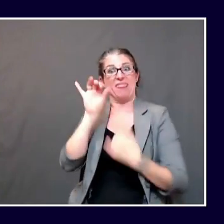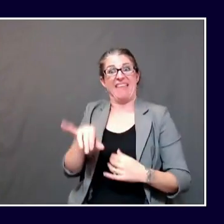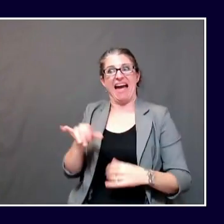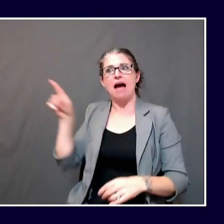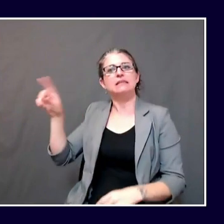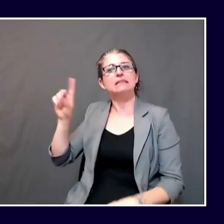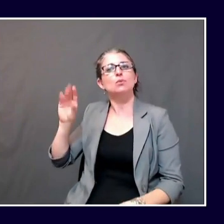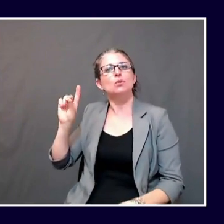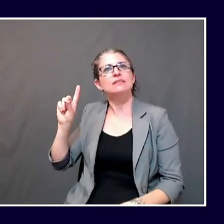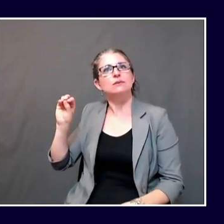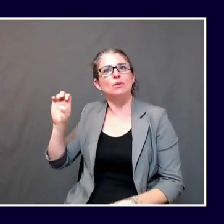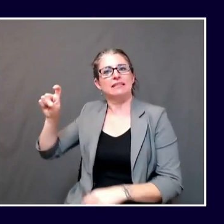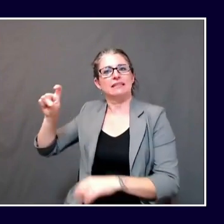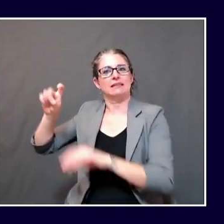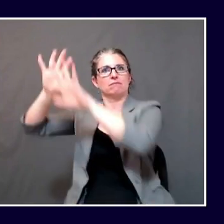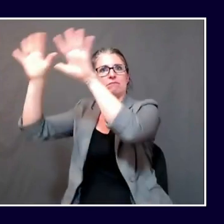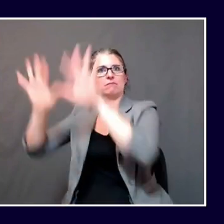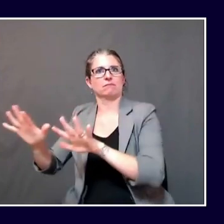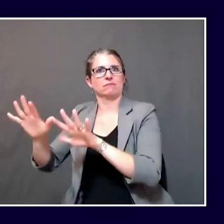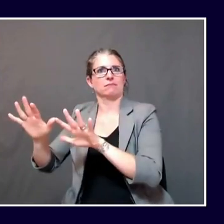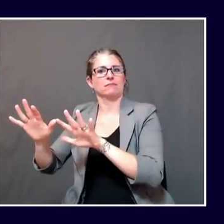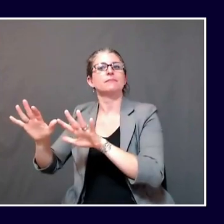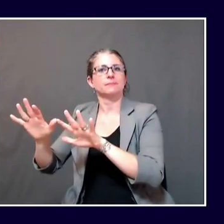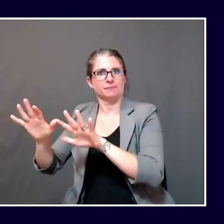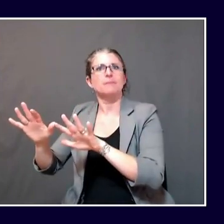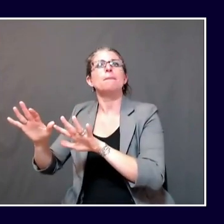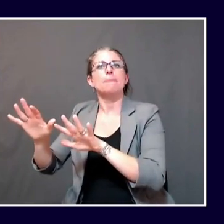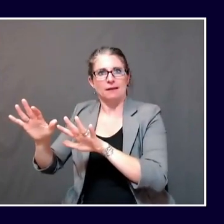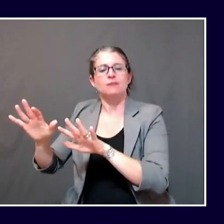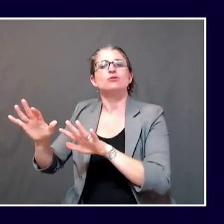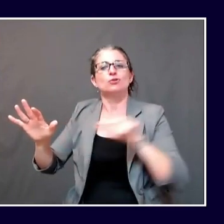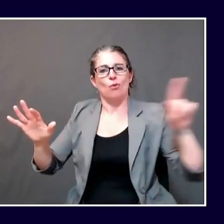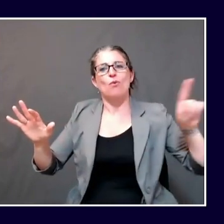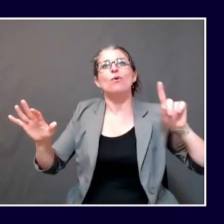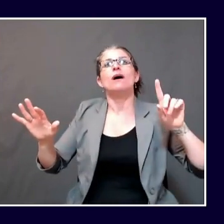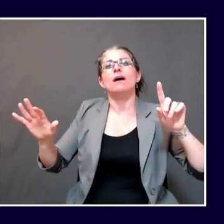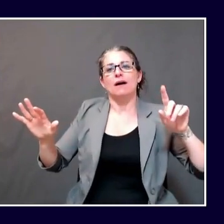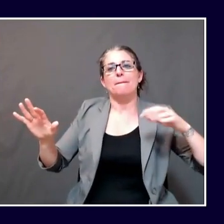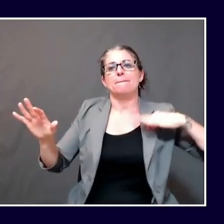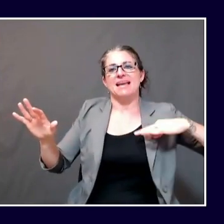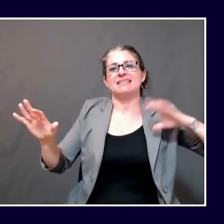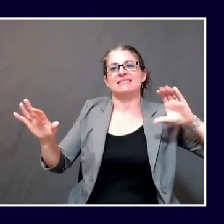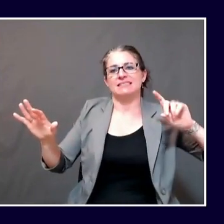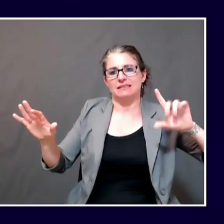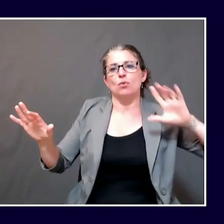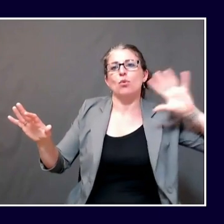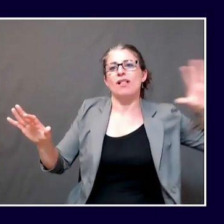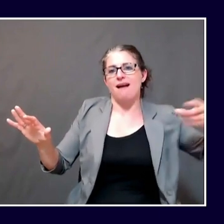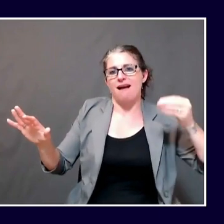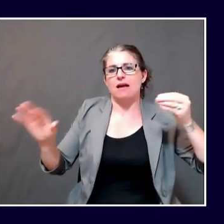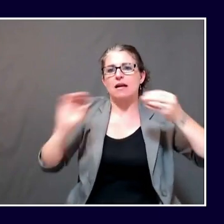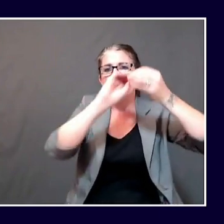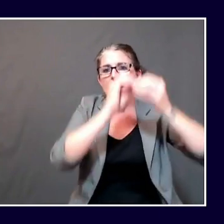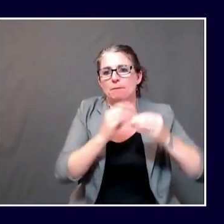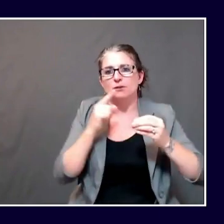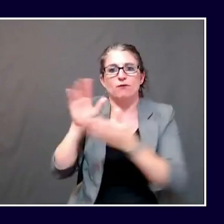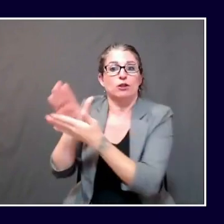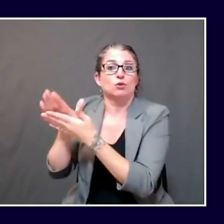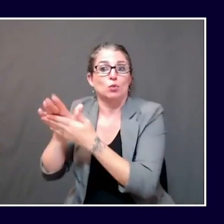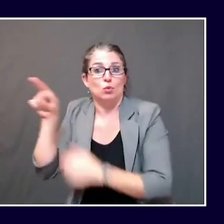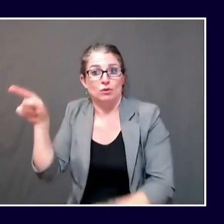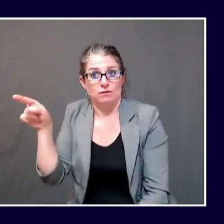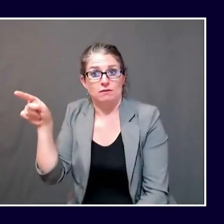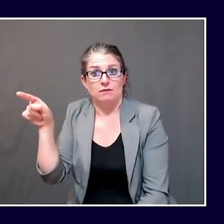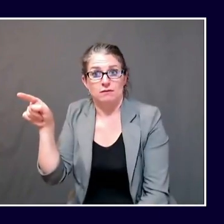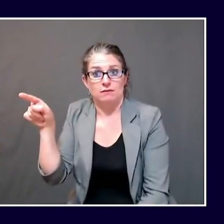the number of cases in schools and and any outbreaks that we're working on tracking. Commissioner? Yep, I was just going to add